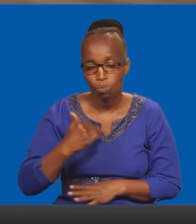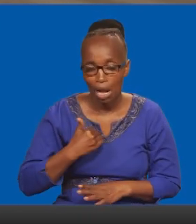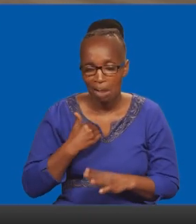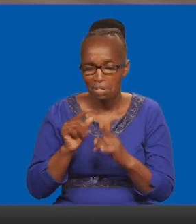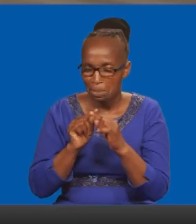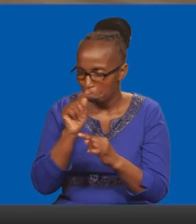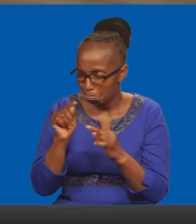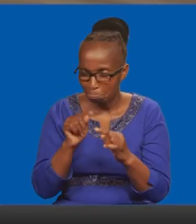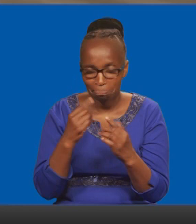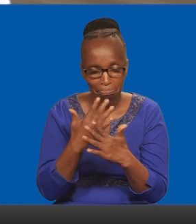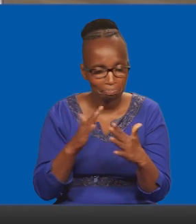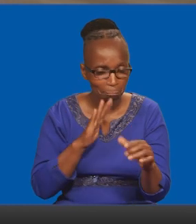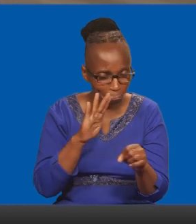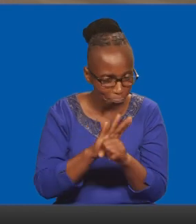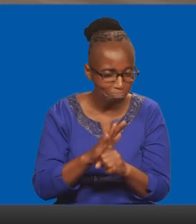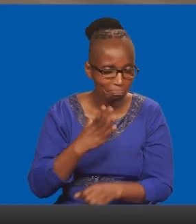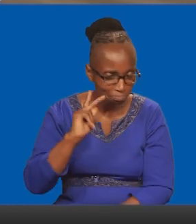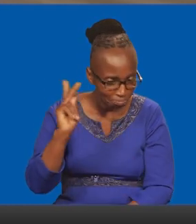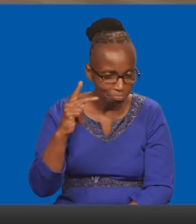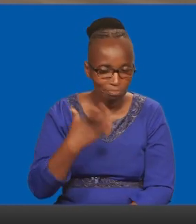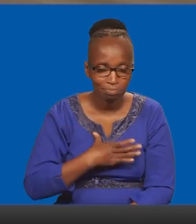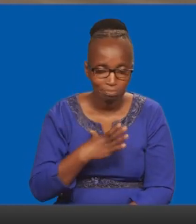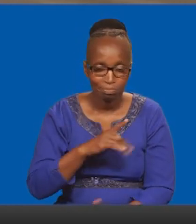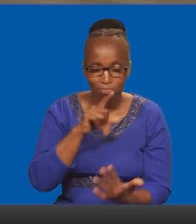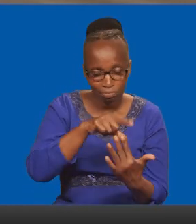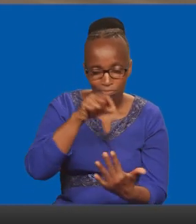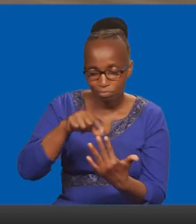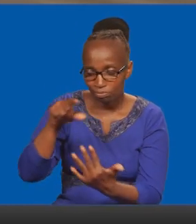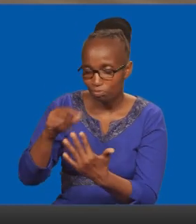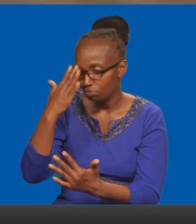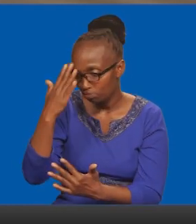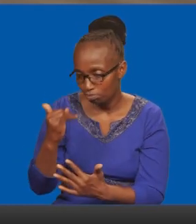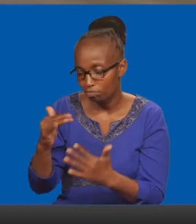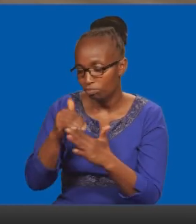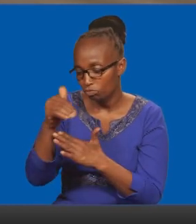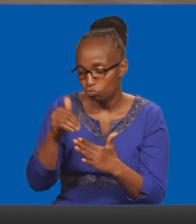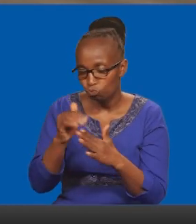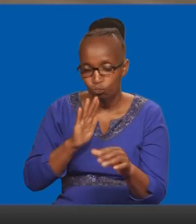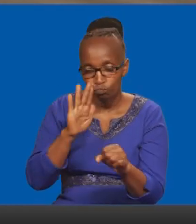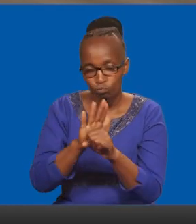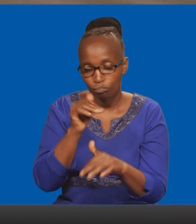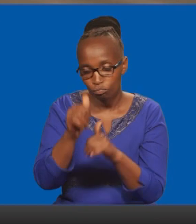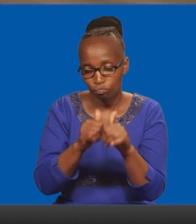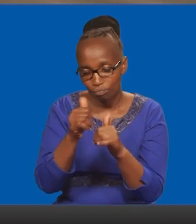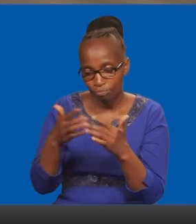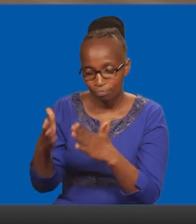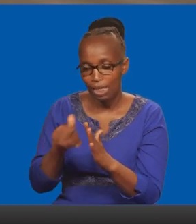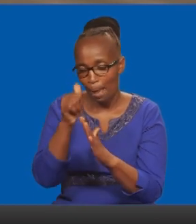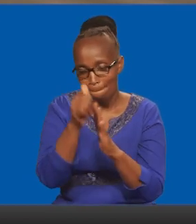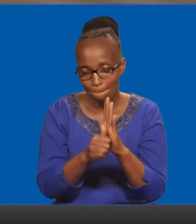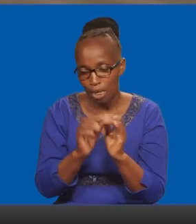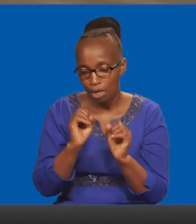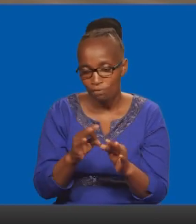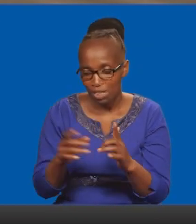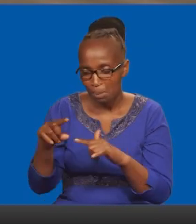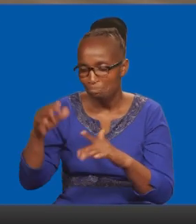people of Kenya that there are certain things we promise the people of Kenya to do, and we were elected because of those promises that